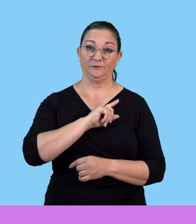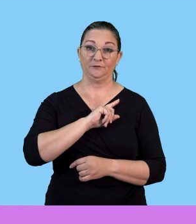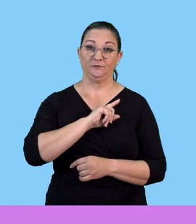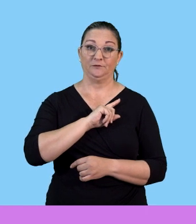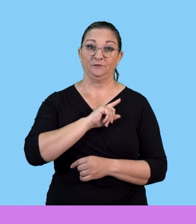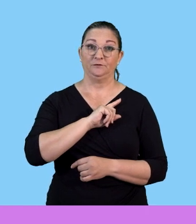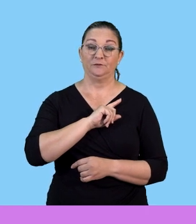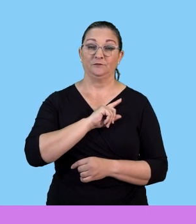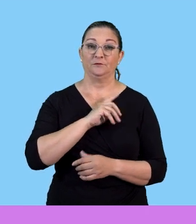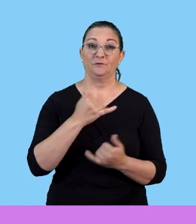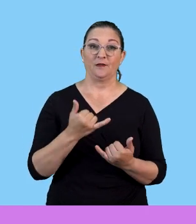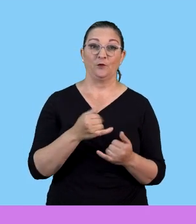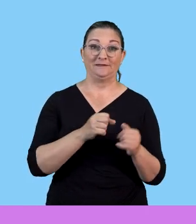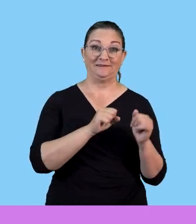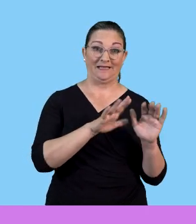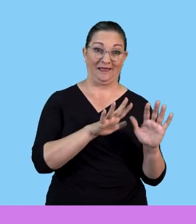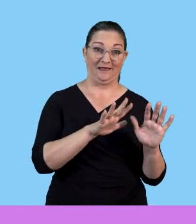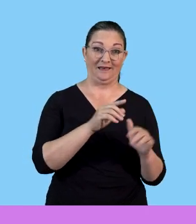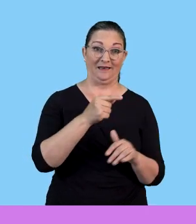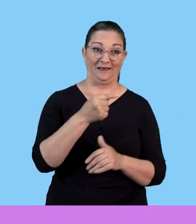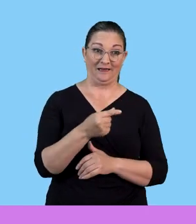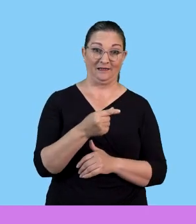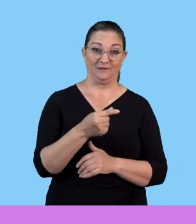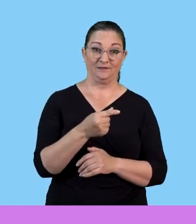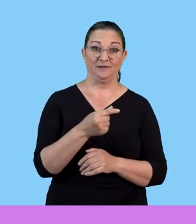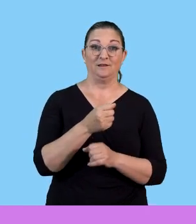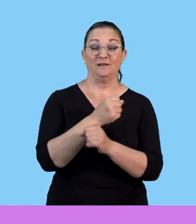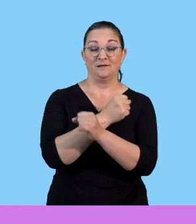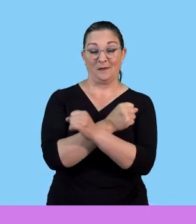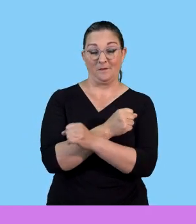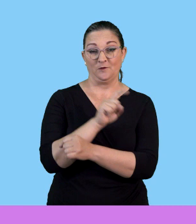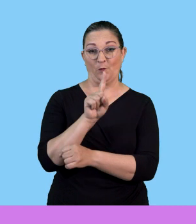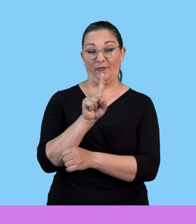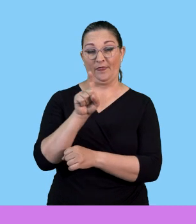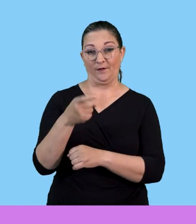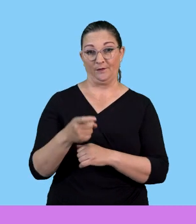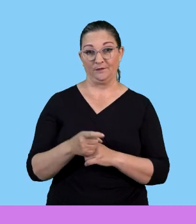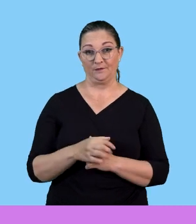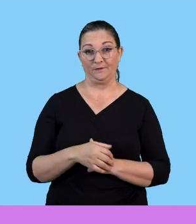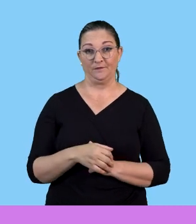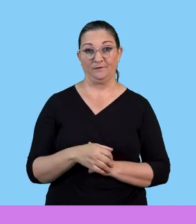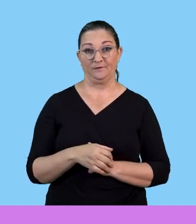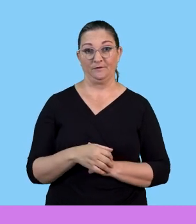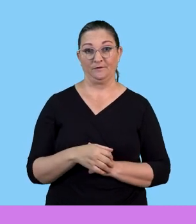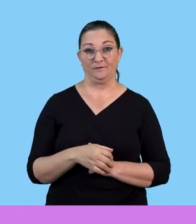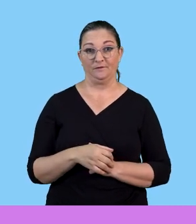right? So therefore it's going to be 10 gigs times 1,000.